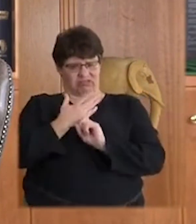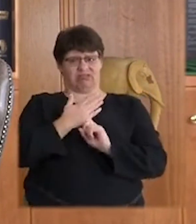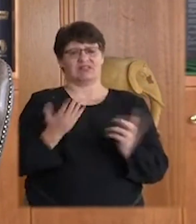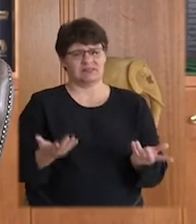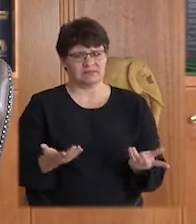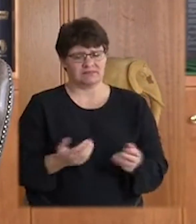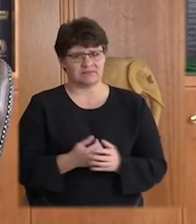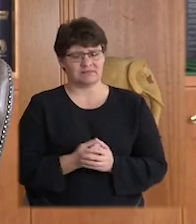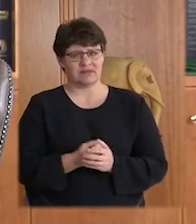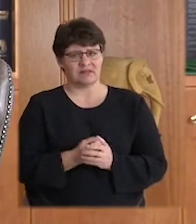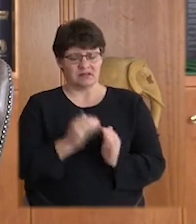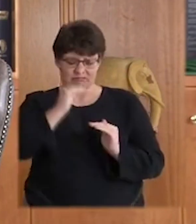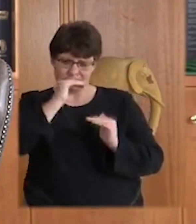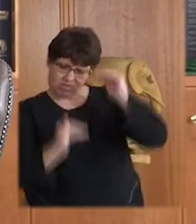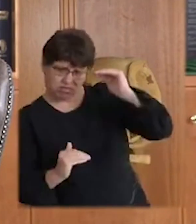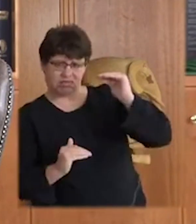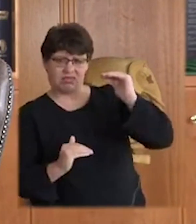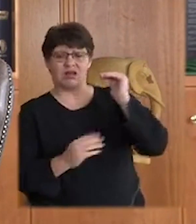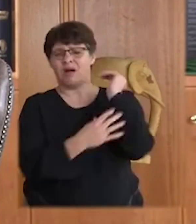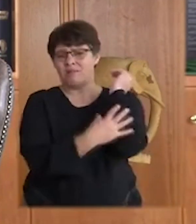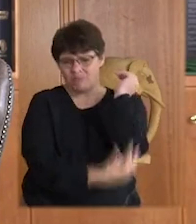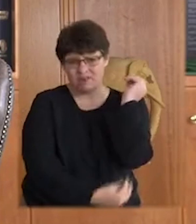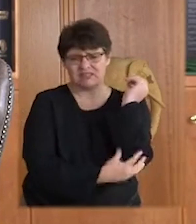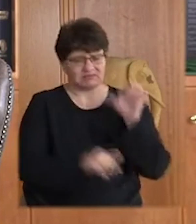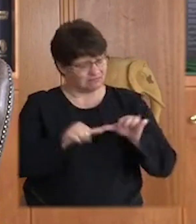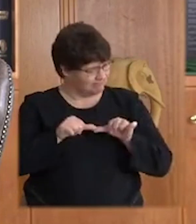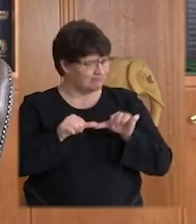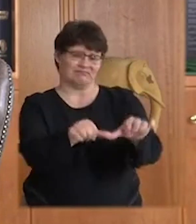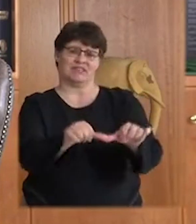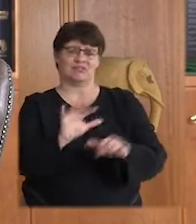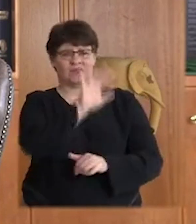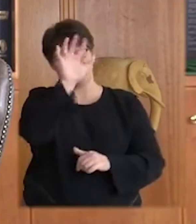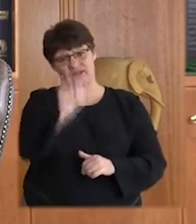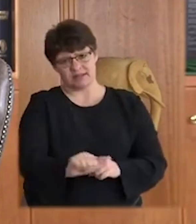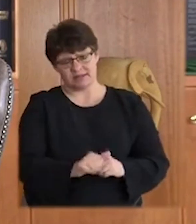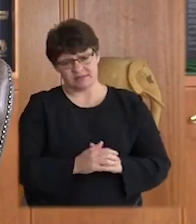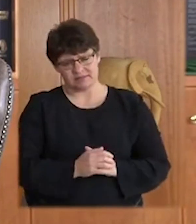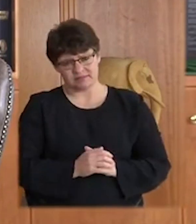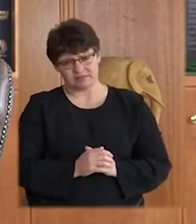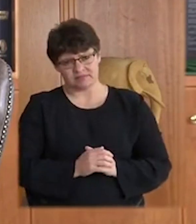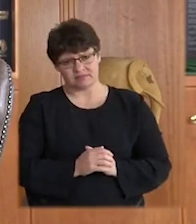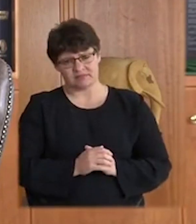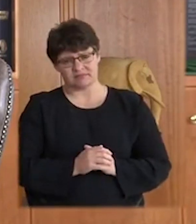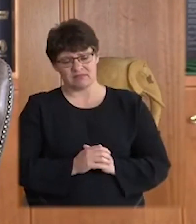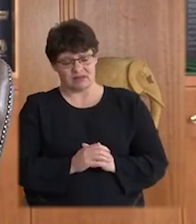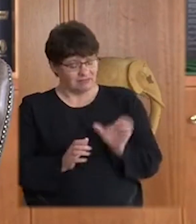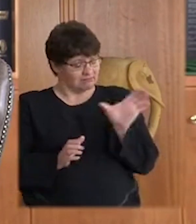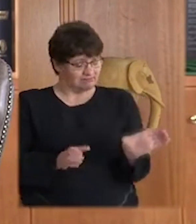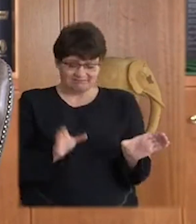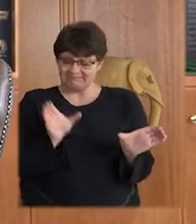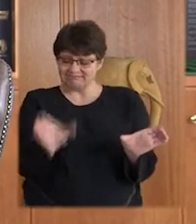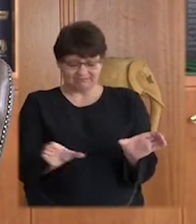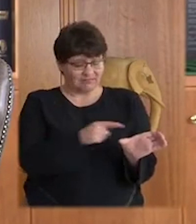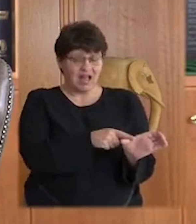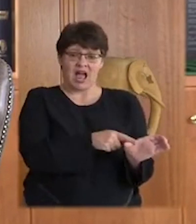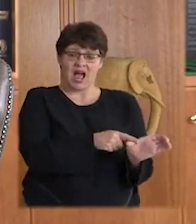Poverty and inequality continues to stalk our land. A child born to parents of